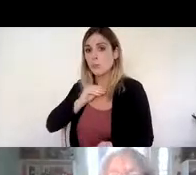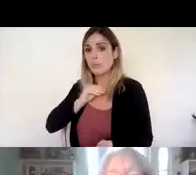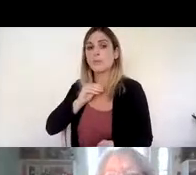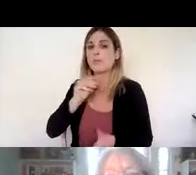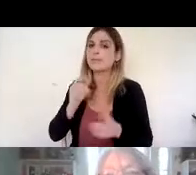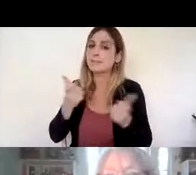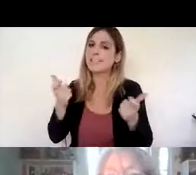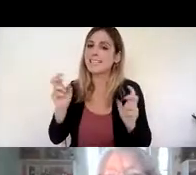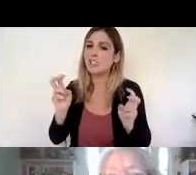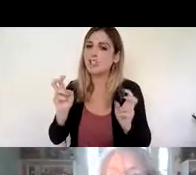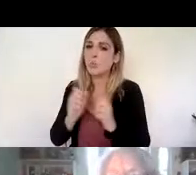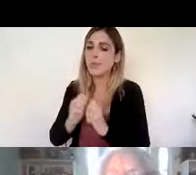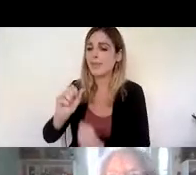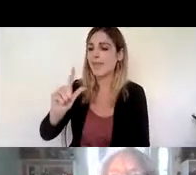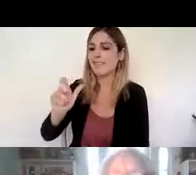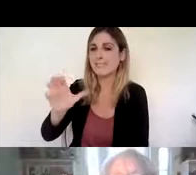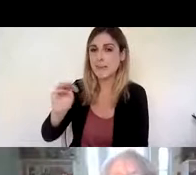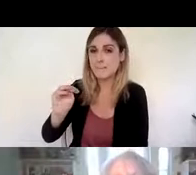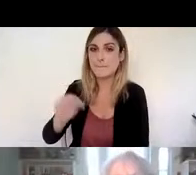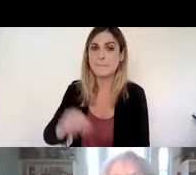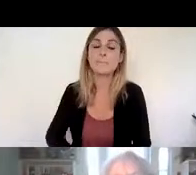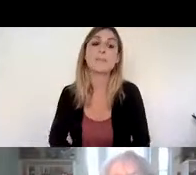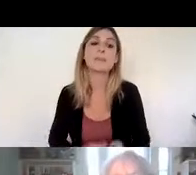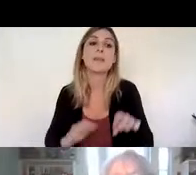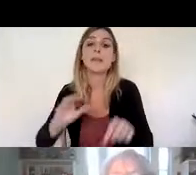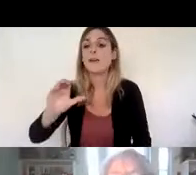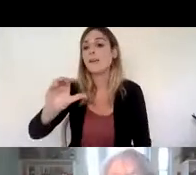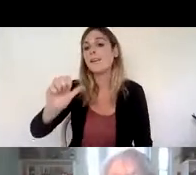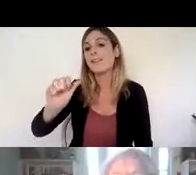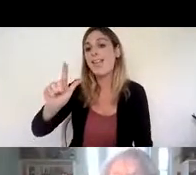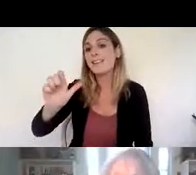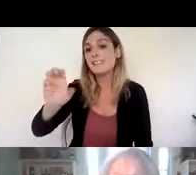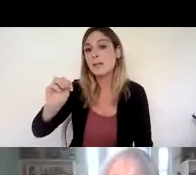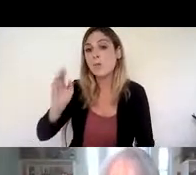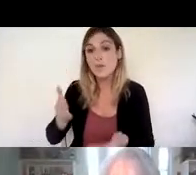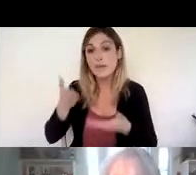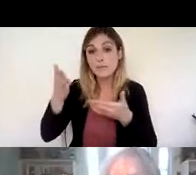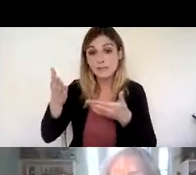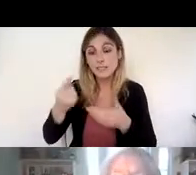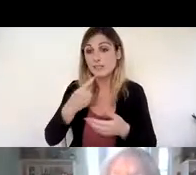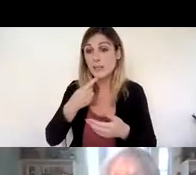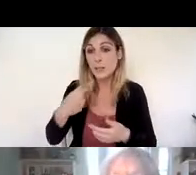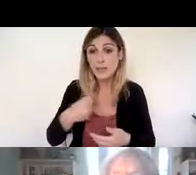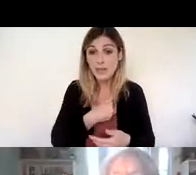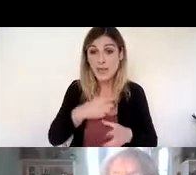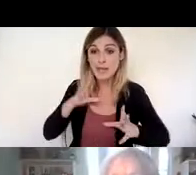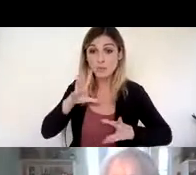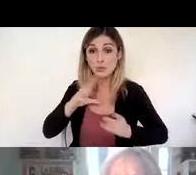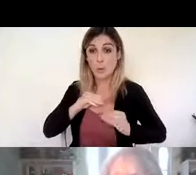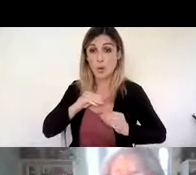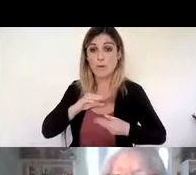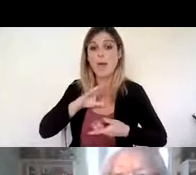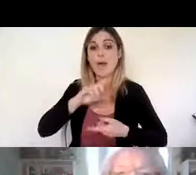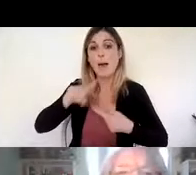Calcium recommendations reflect the assumption that we absorb about 30% of the calcium in our